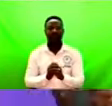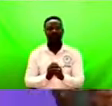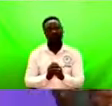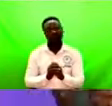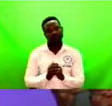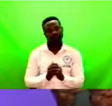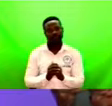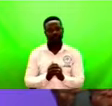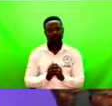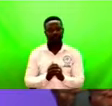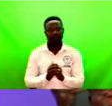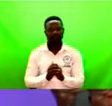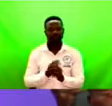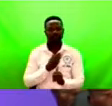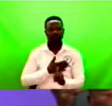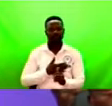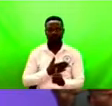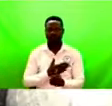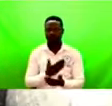So we want to respectfully ask